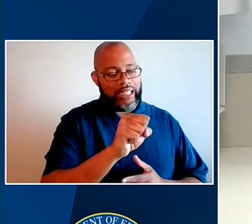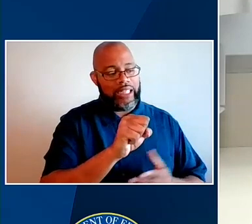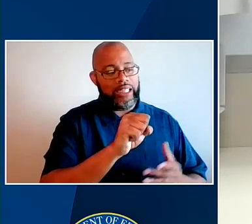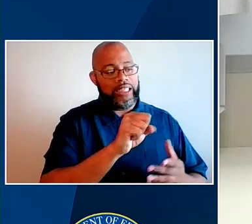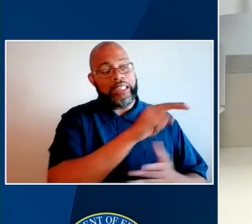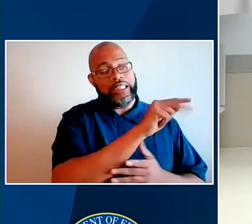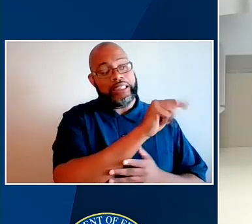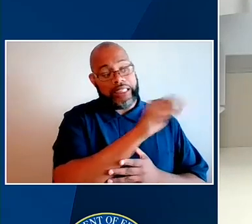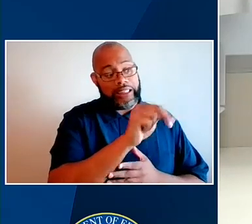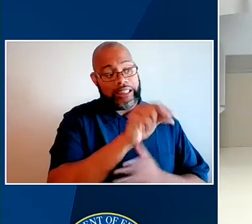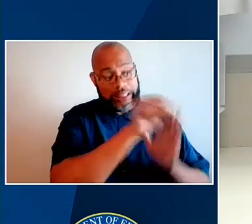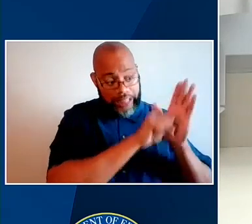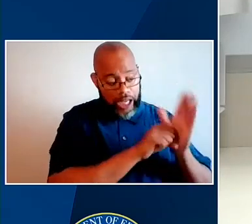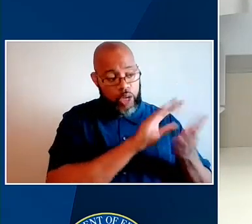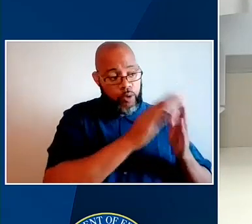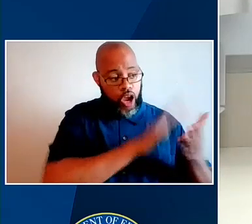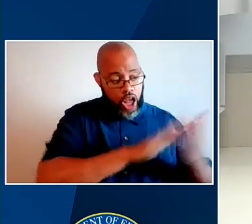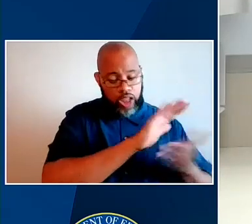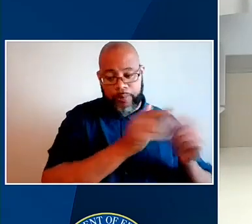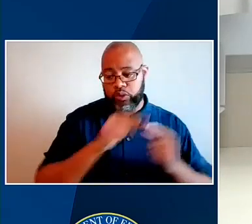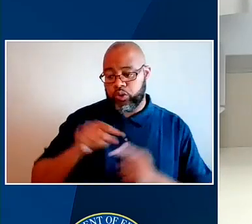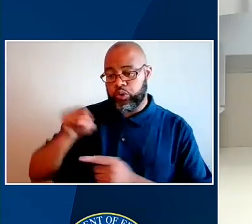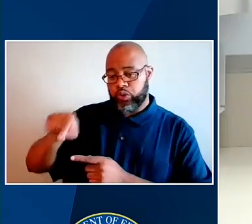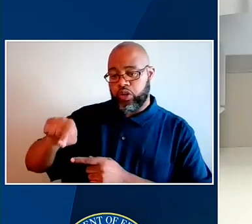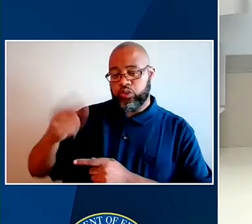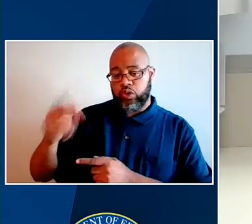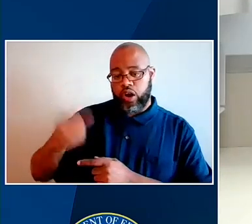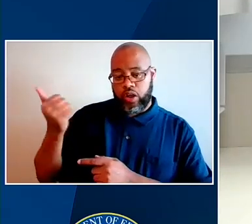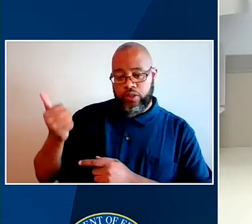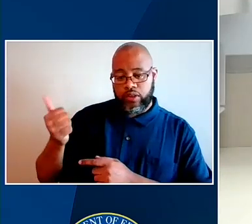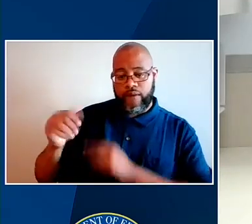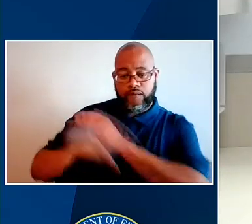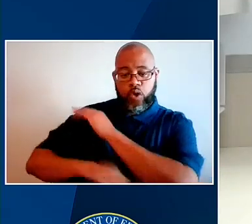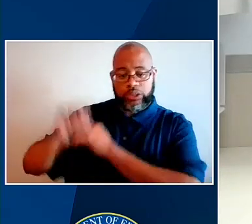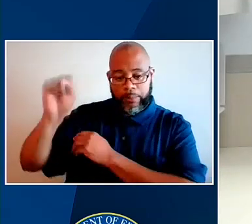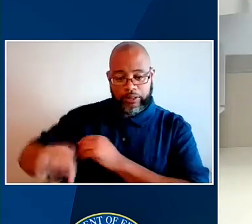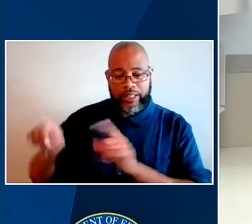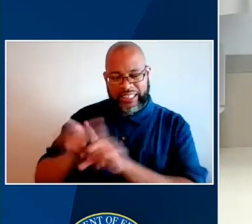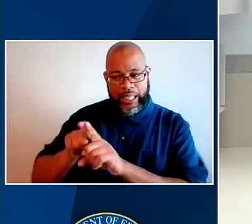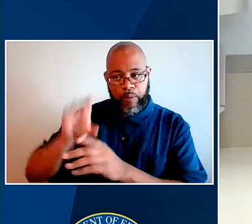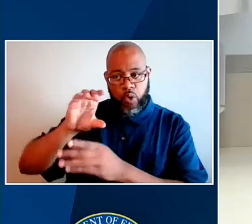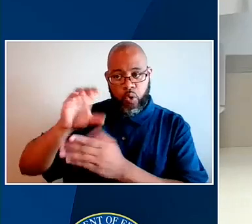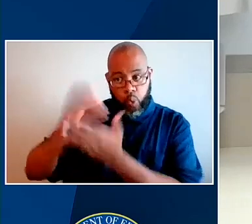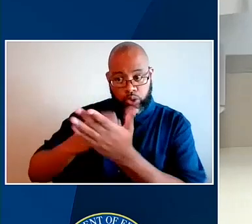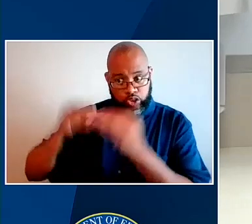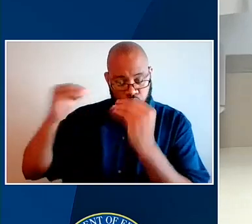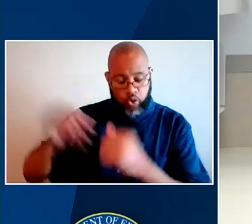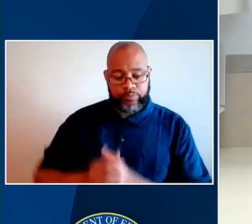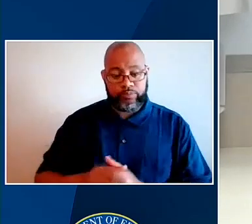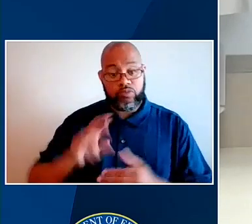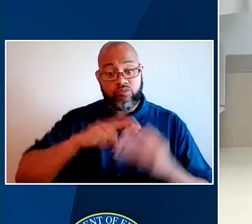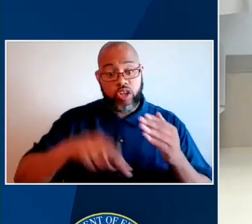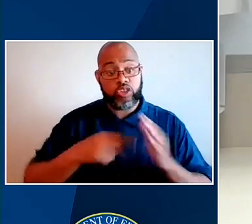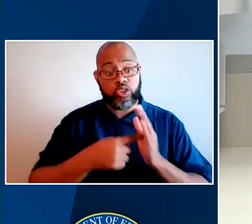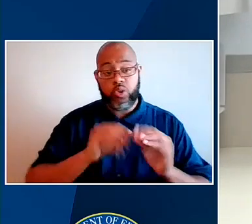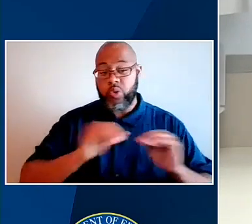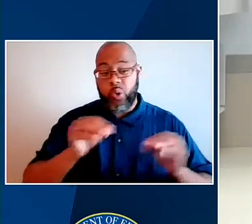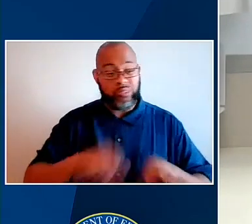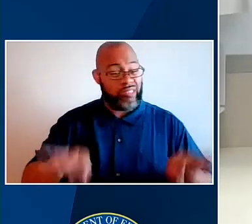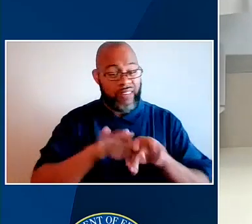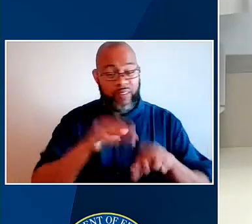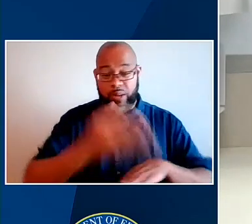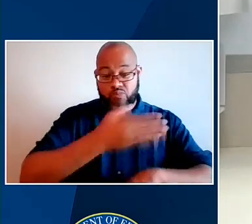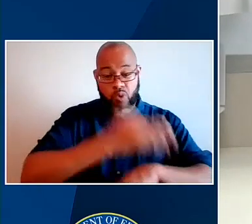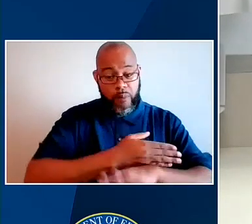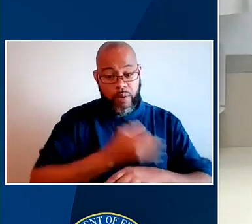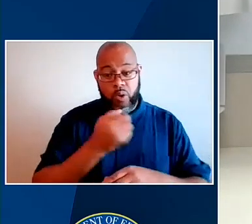colleges, and then compared them to two previous fall semesters in which those same courses were taught. The results showed no significant improvements